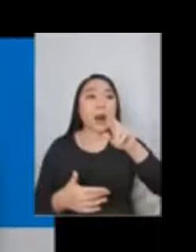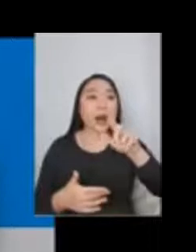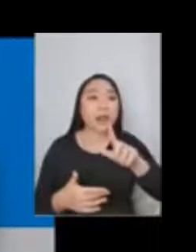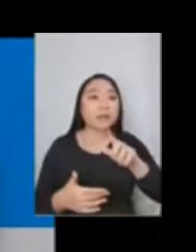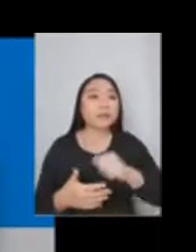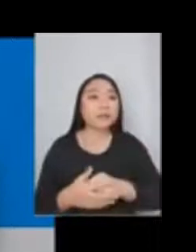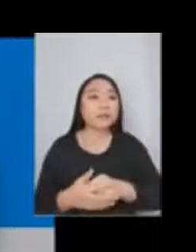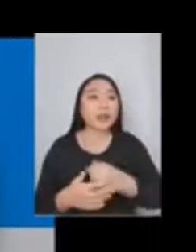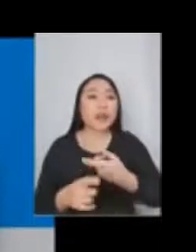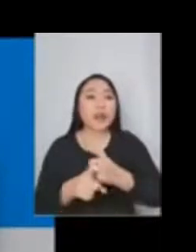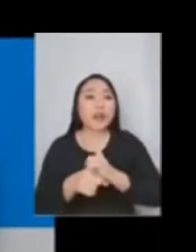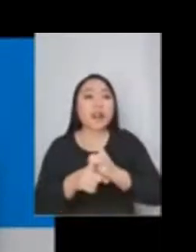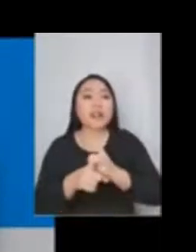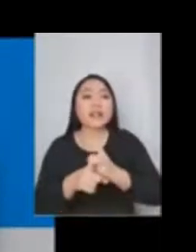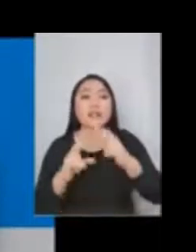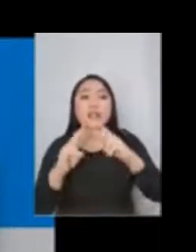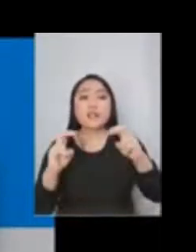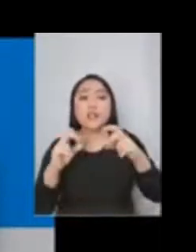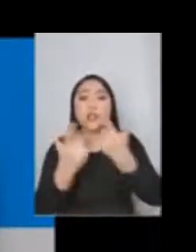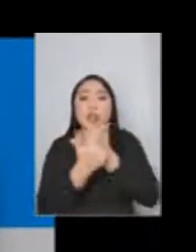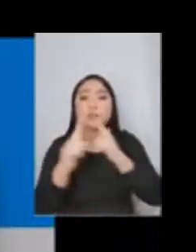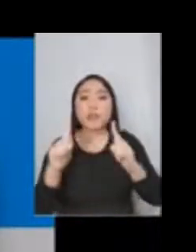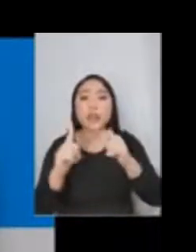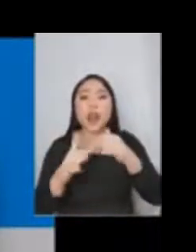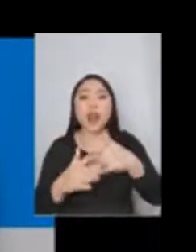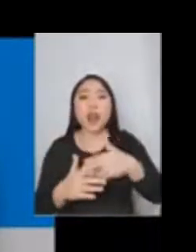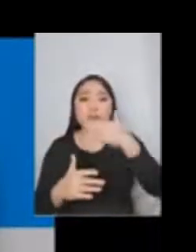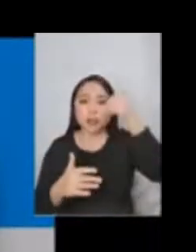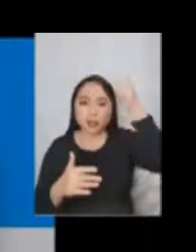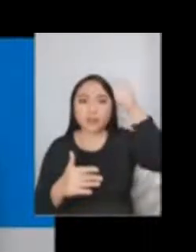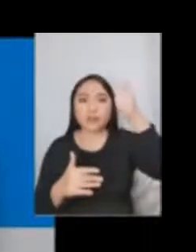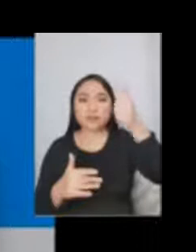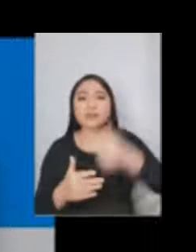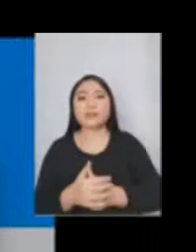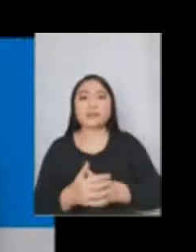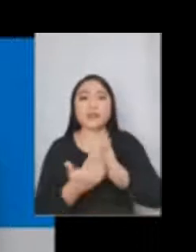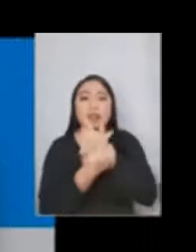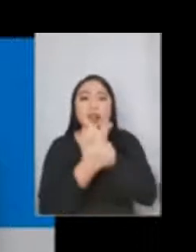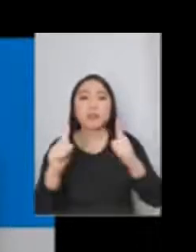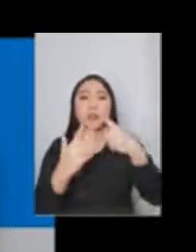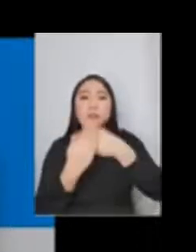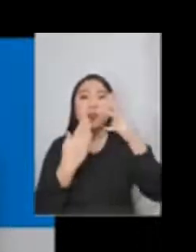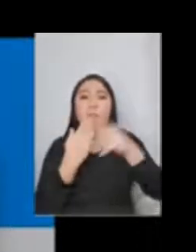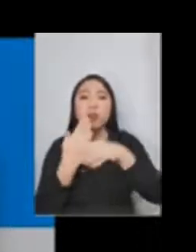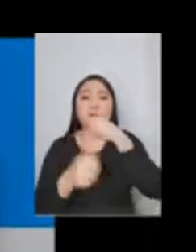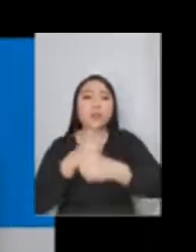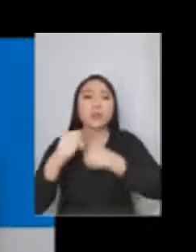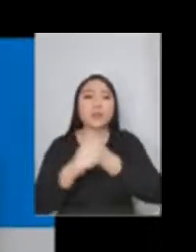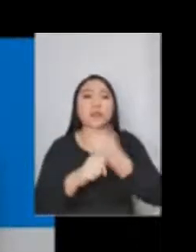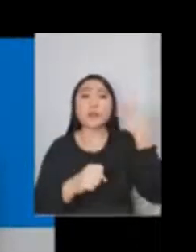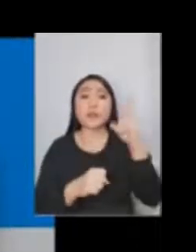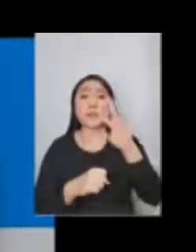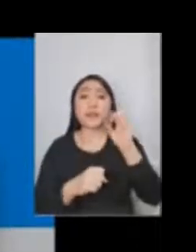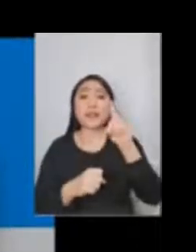pinarangalan tayo ng Development Academy of the Philippines ng Government Best Practice Recognition. At sa same na